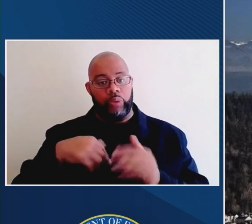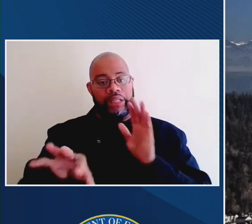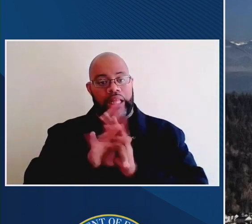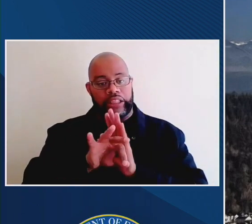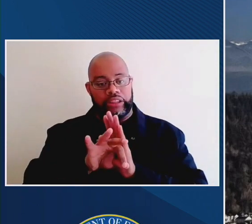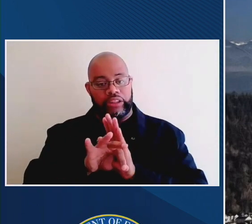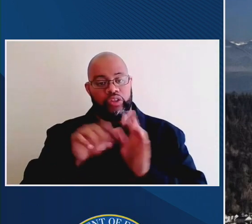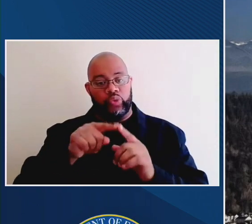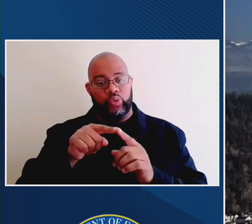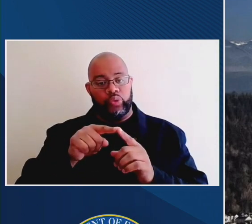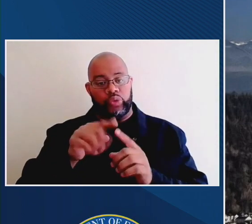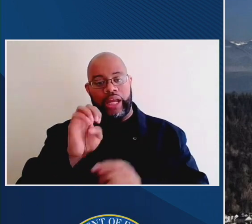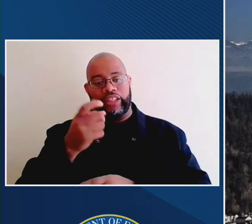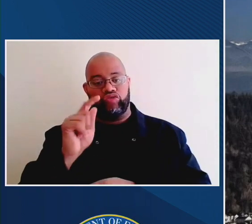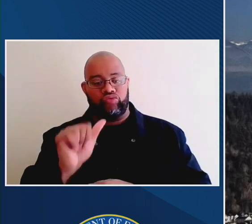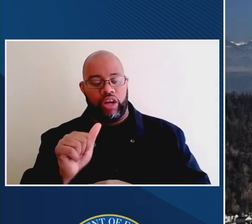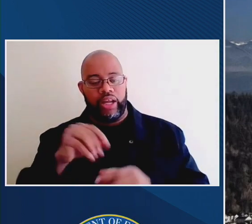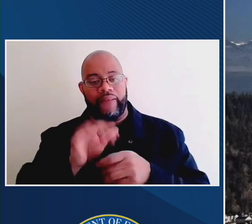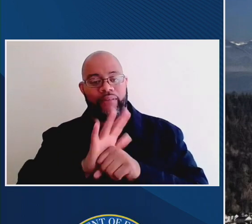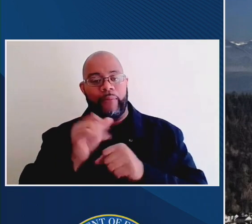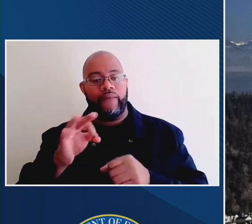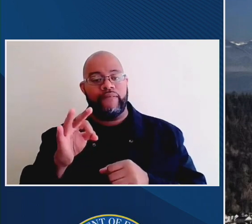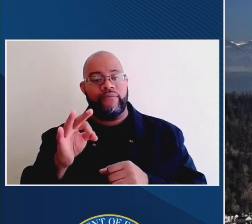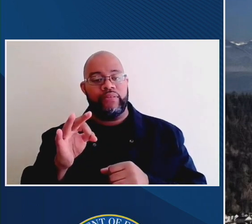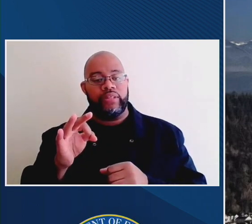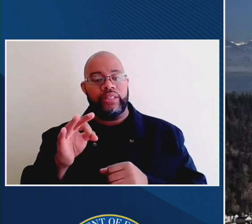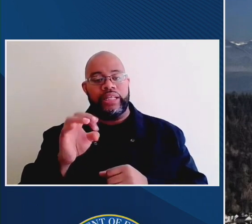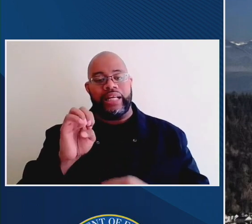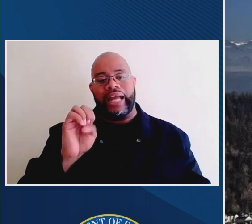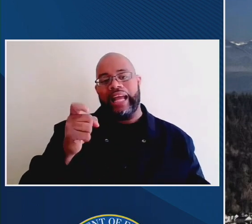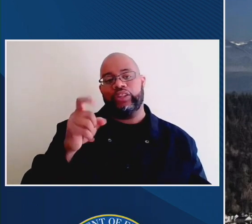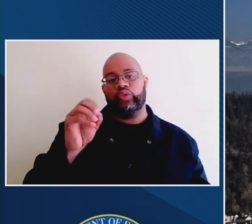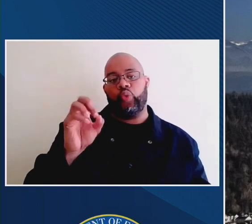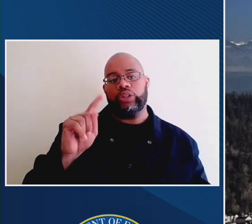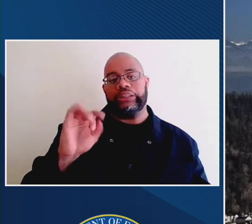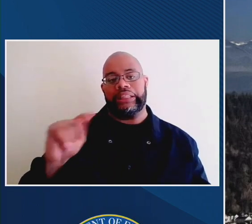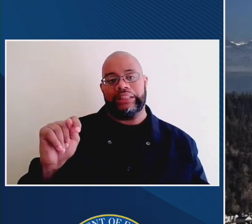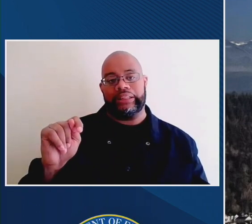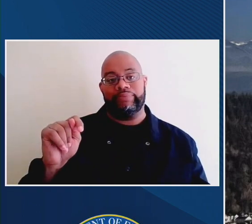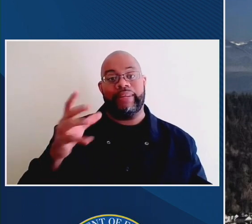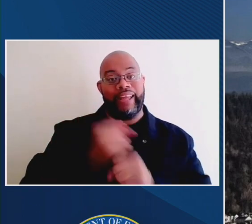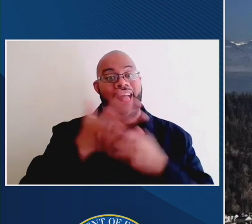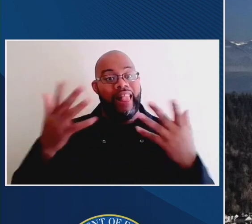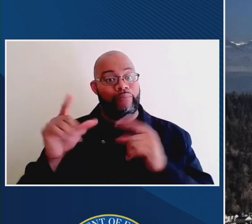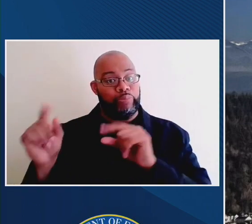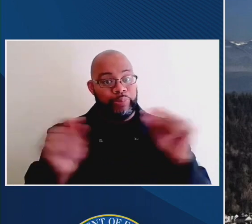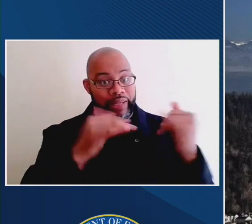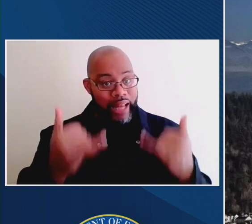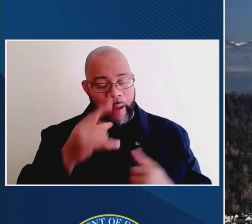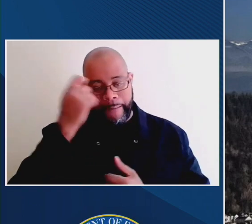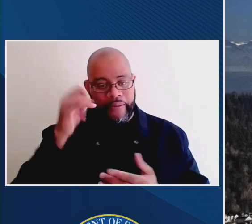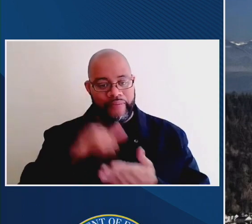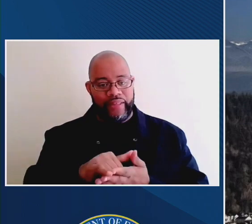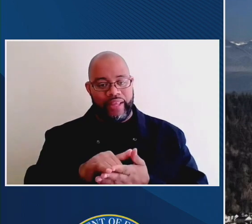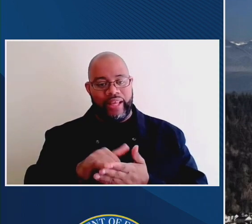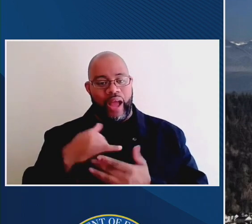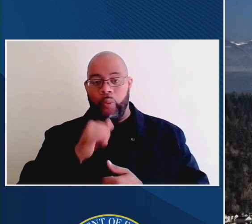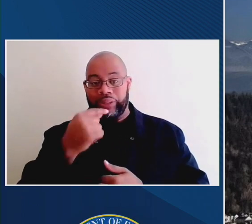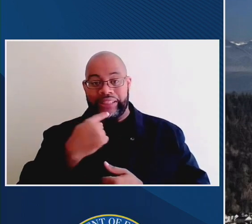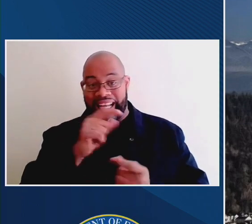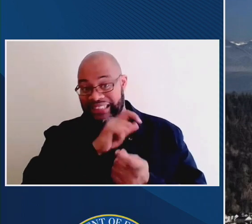an extra in the filming of the movie The Exorcist, which is getting a lot of buzz because it's I won't say